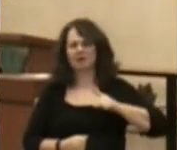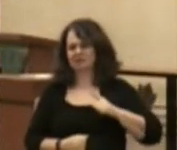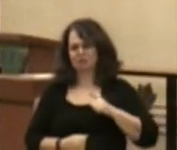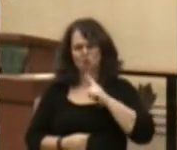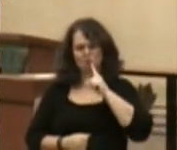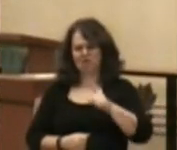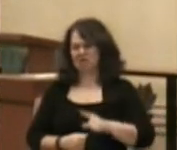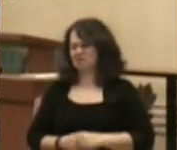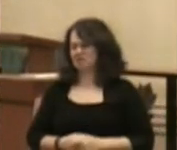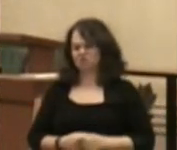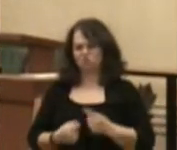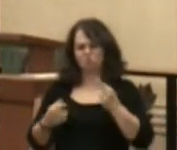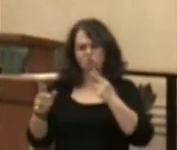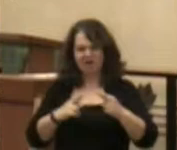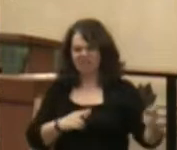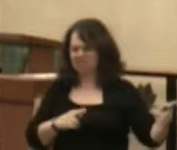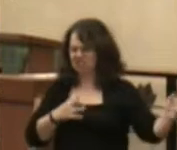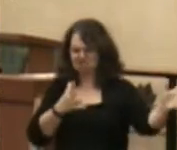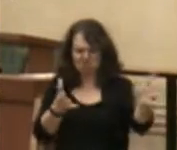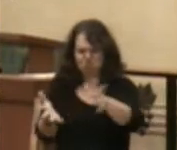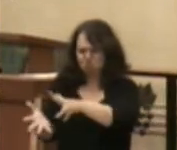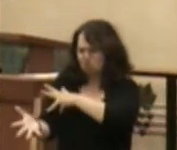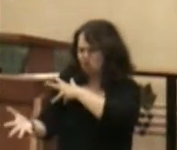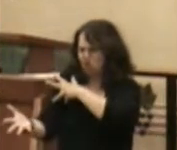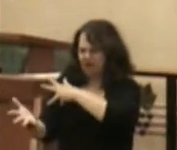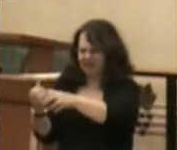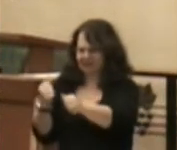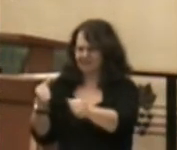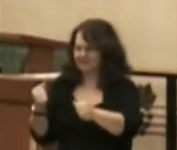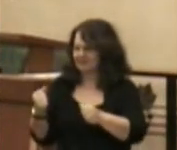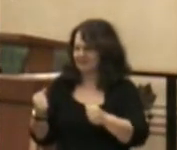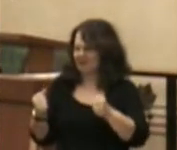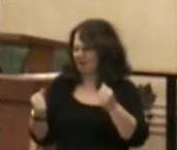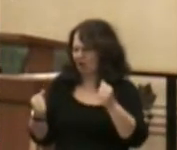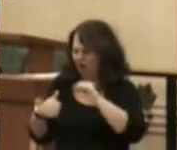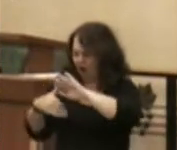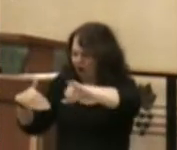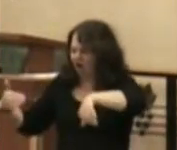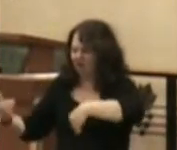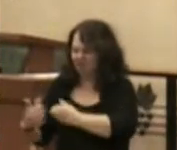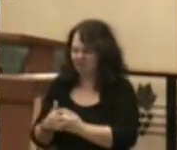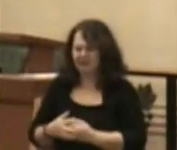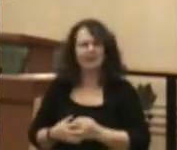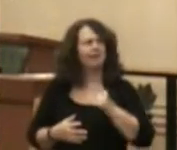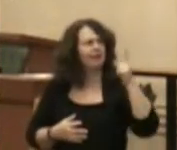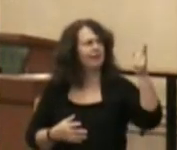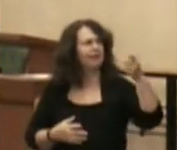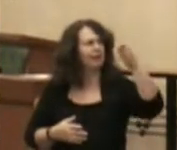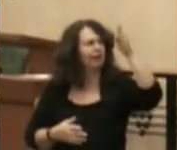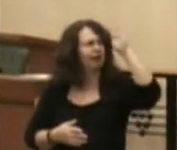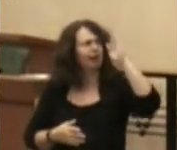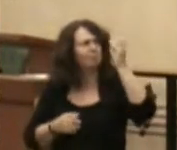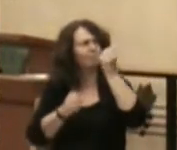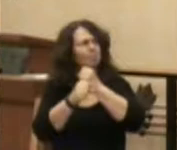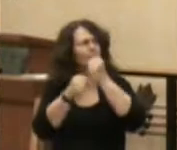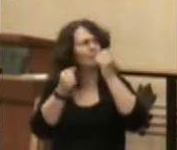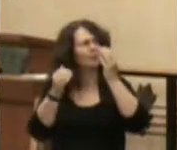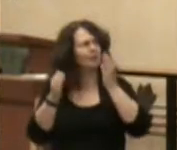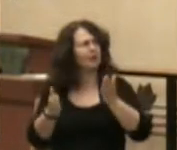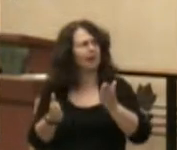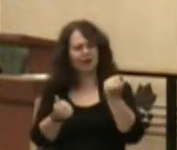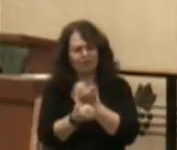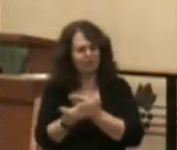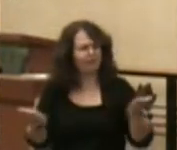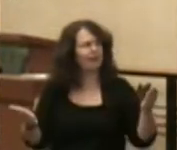desolation, destruction, offered by none other than the creator of the universe. There is no place to hide